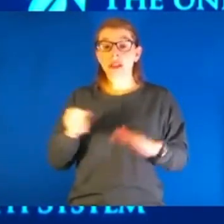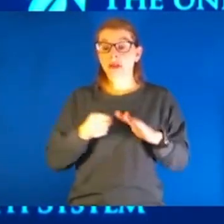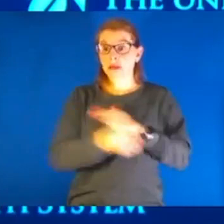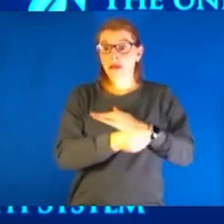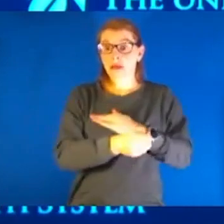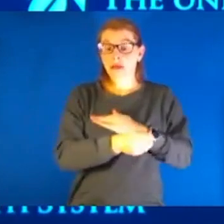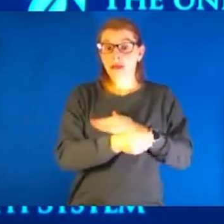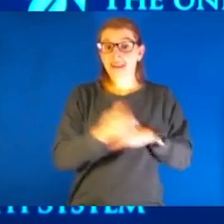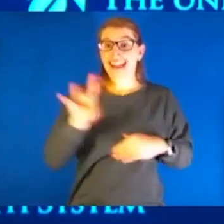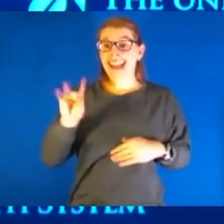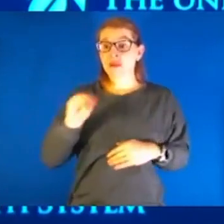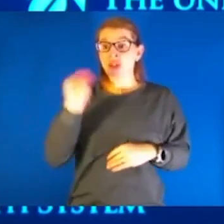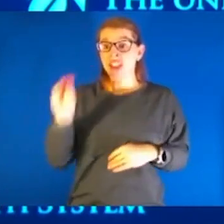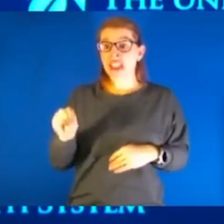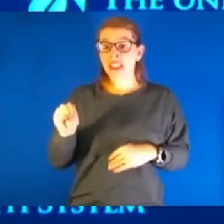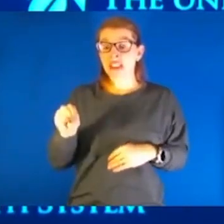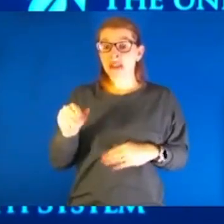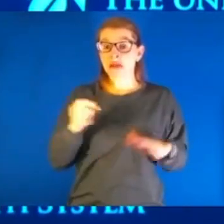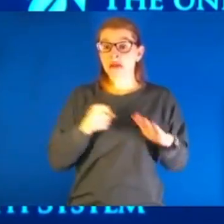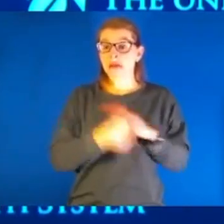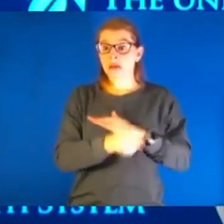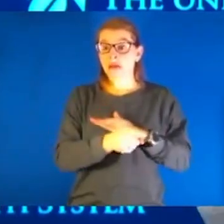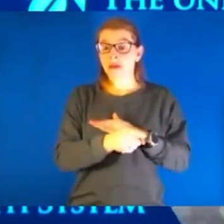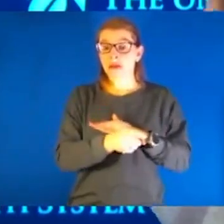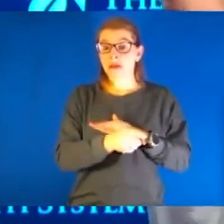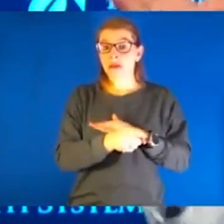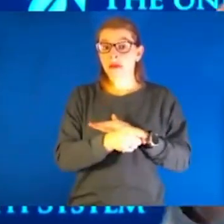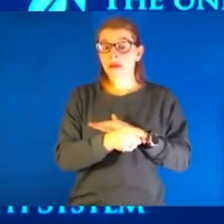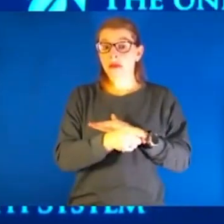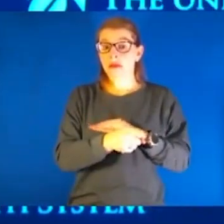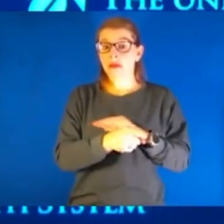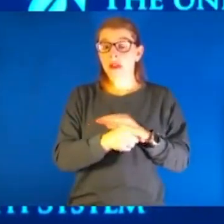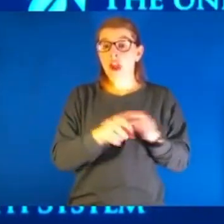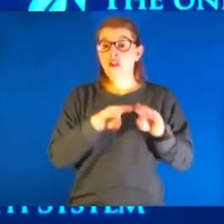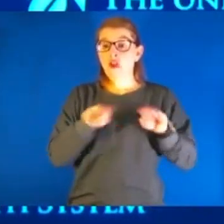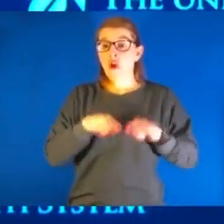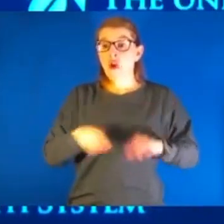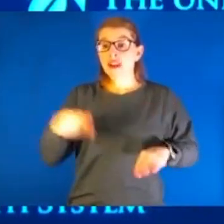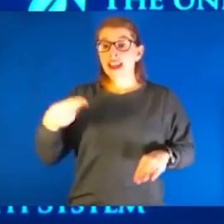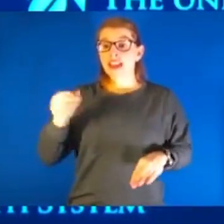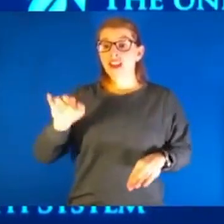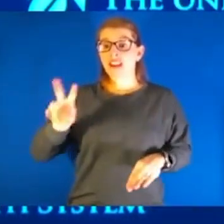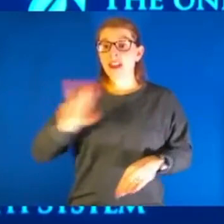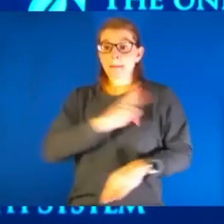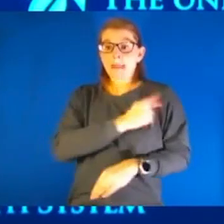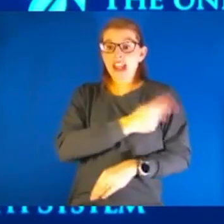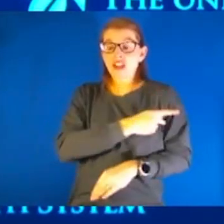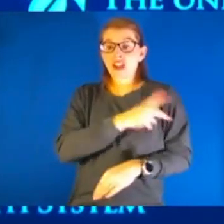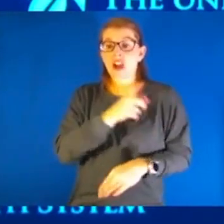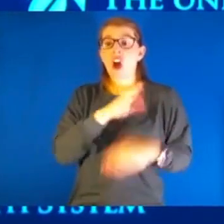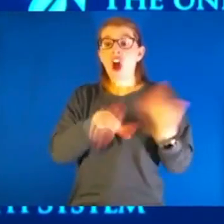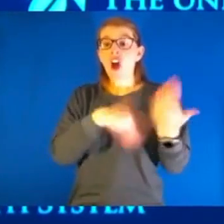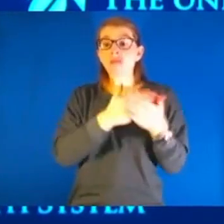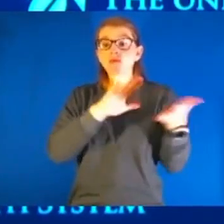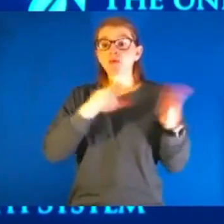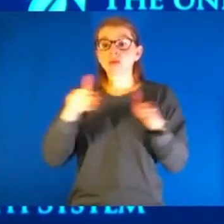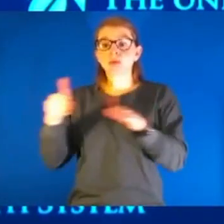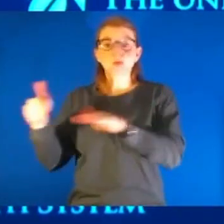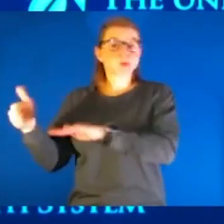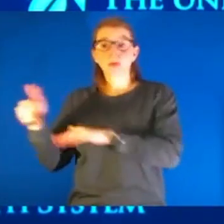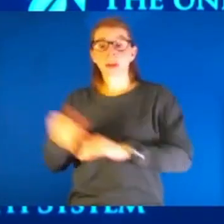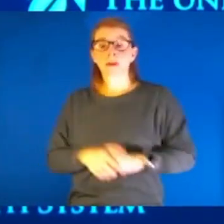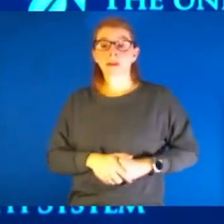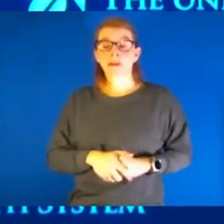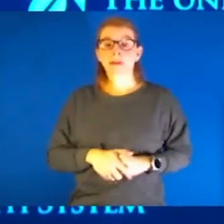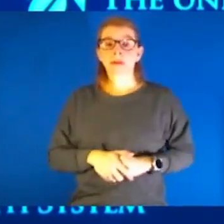was 80%. And we would have whole floors of HIV patients, all of whom were dying. So to me, that is in